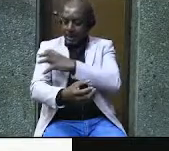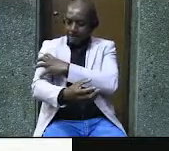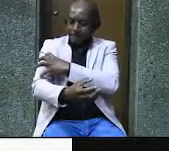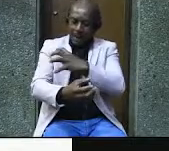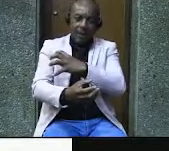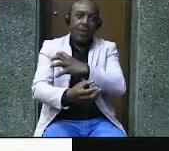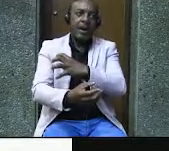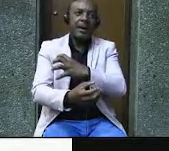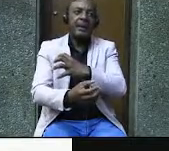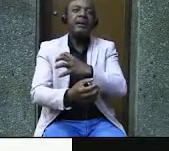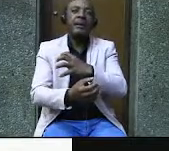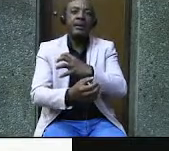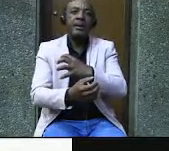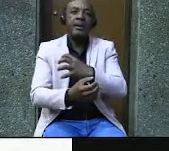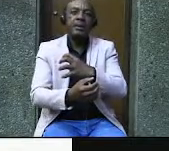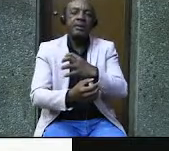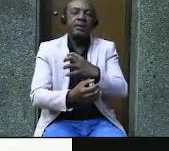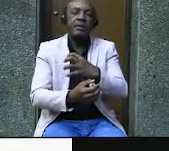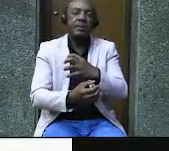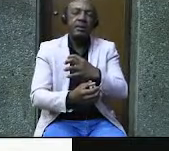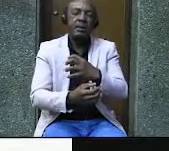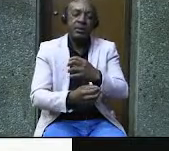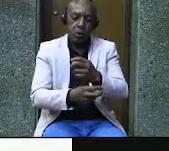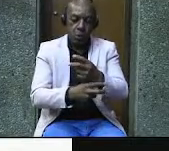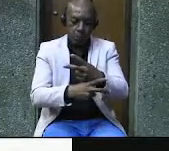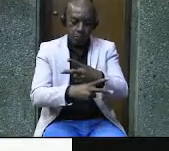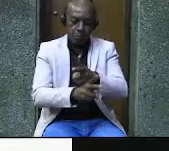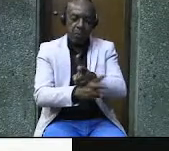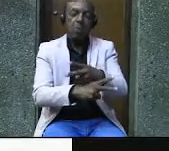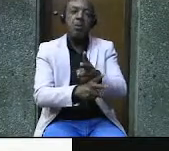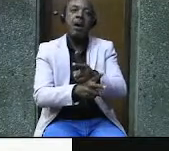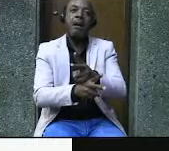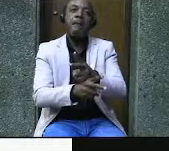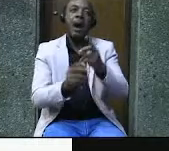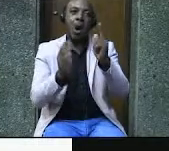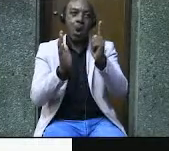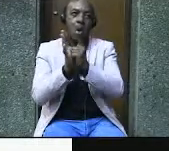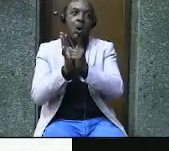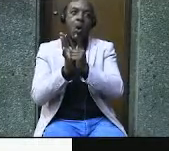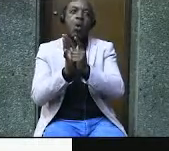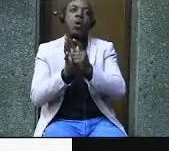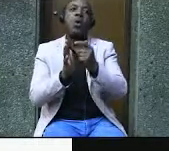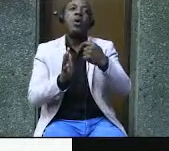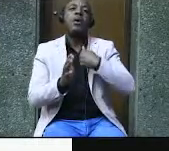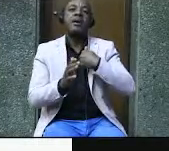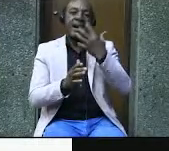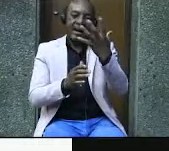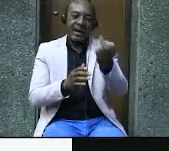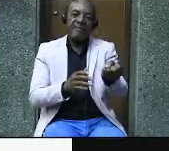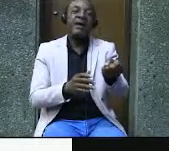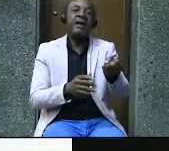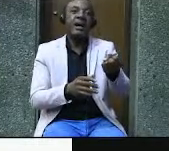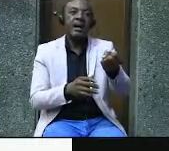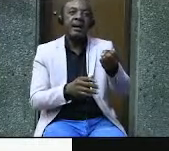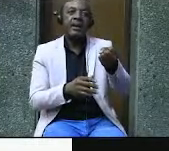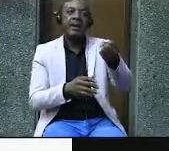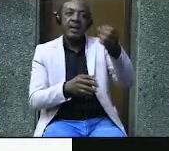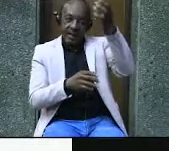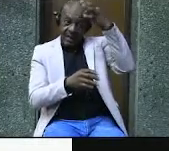of different pieces of legislation. We have state-owned enterprises and